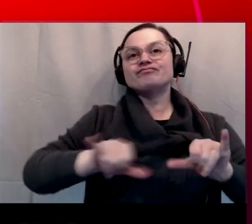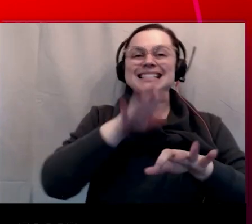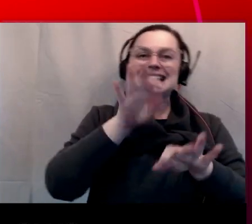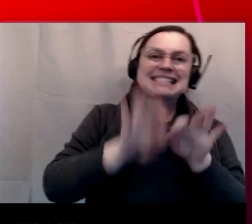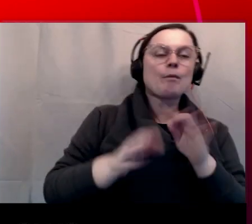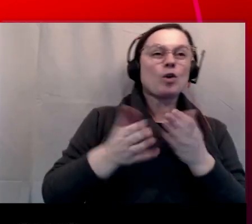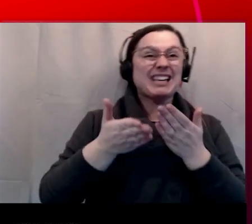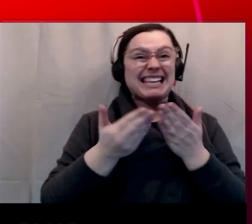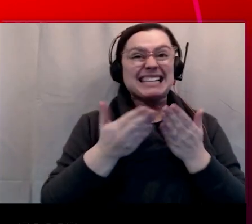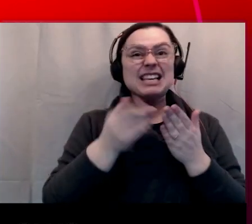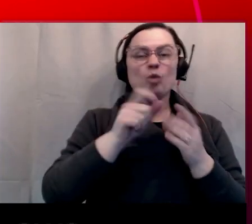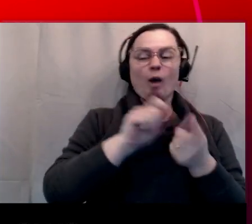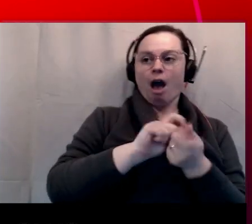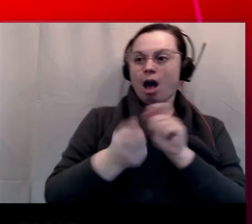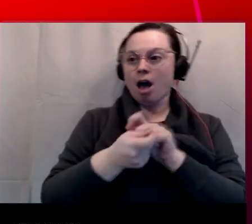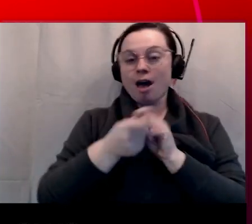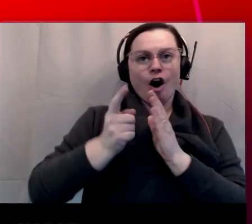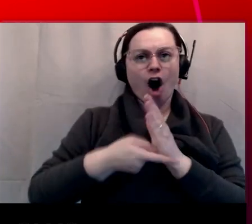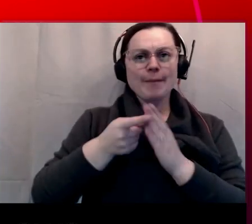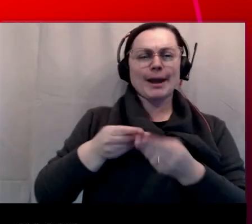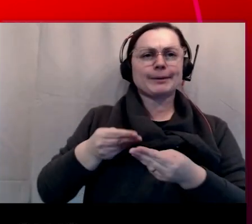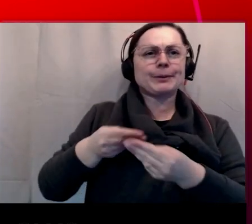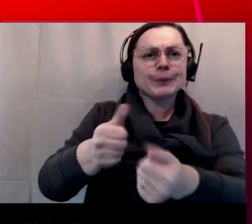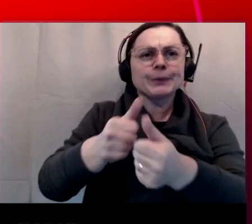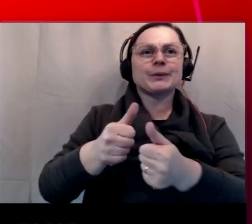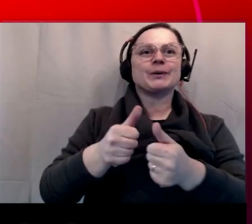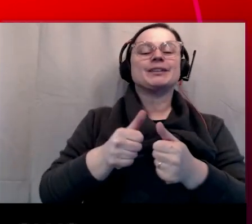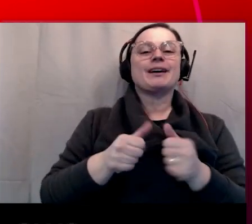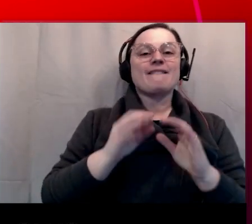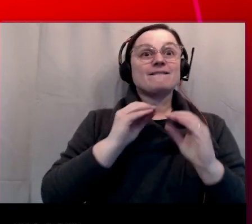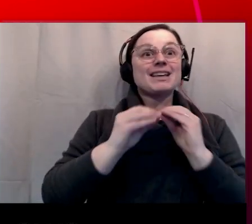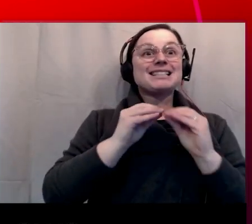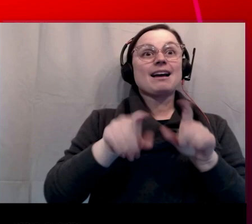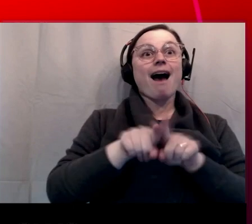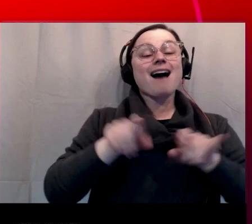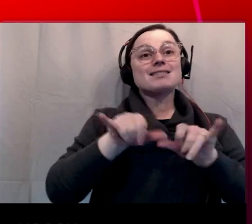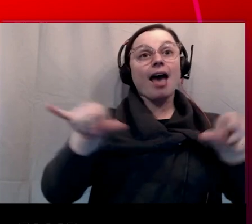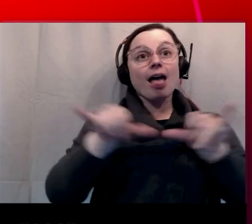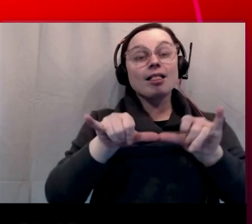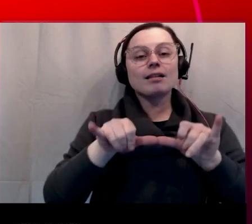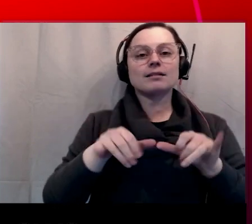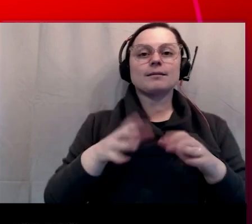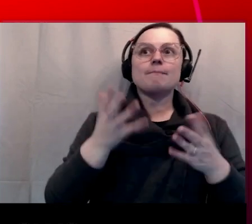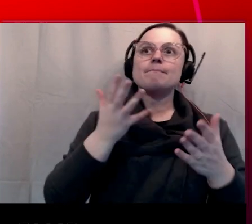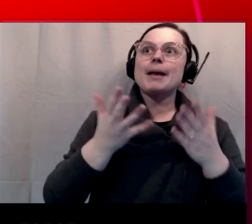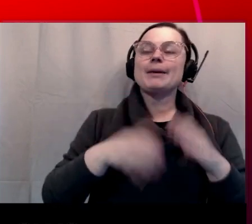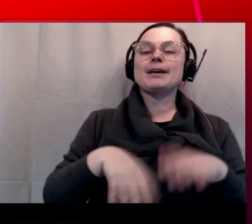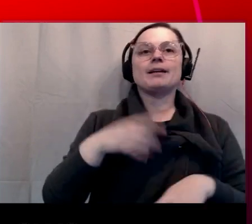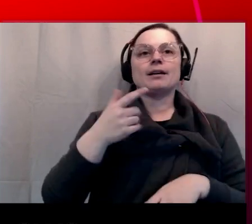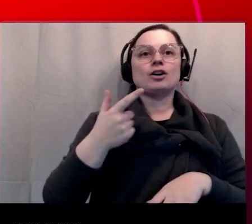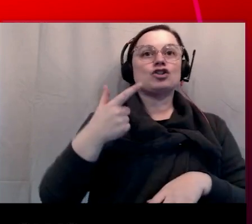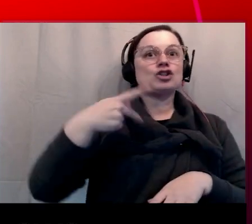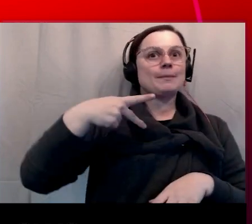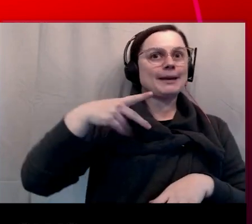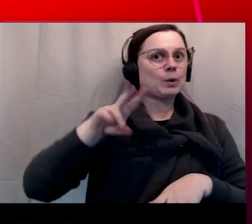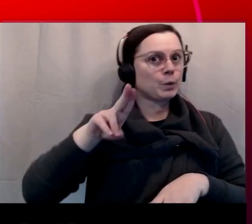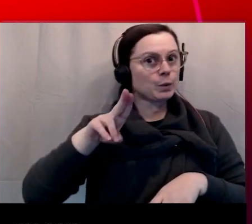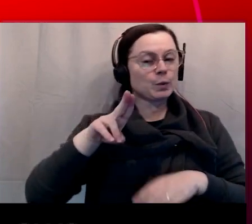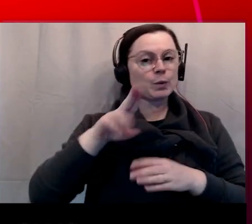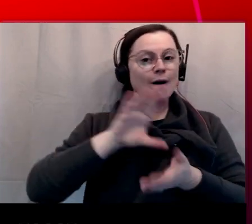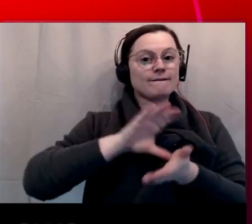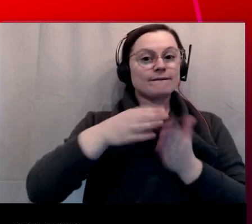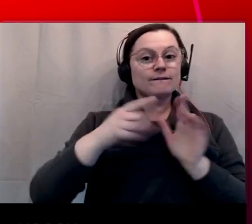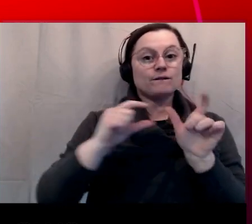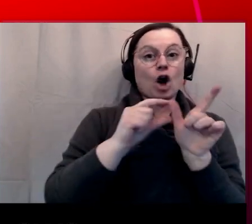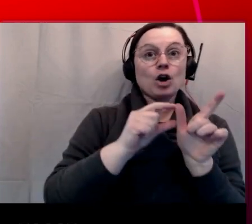like fixing all of these problems at scale, like there might be say a GP2 volume, which you should be converting to